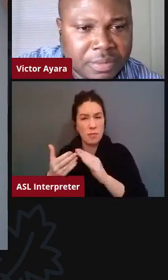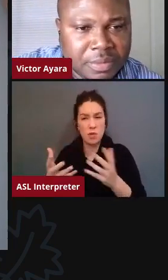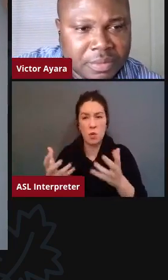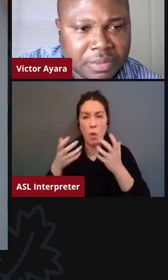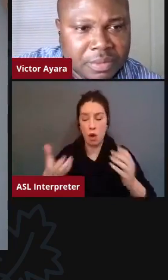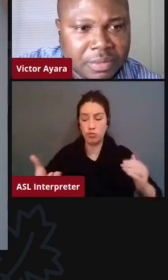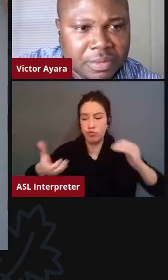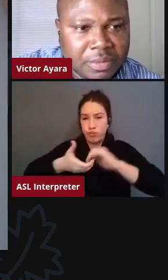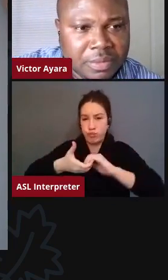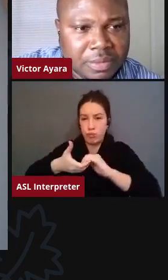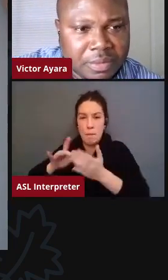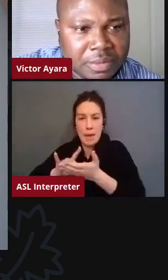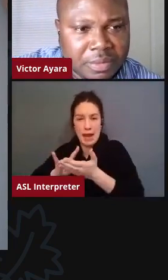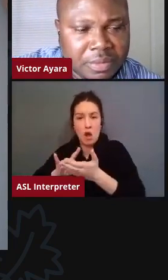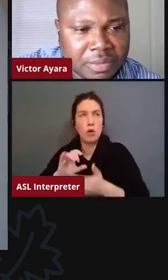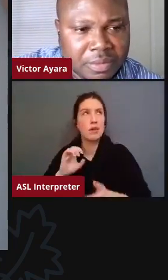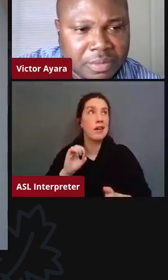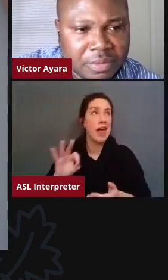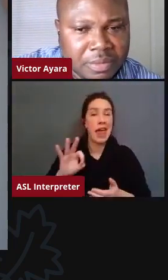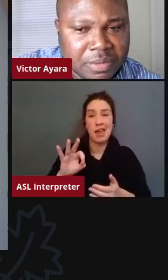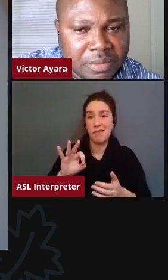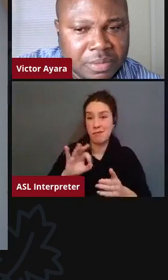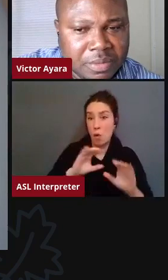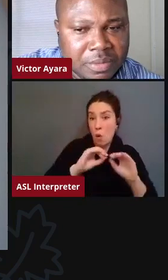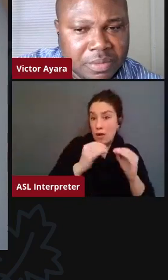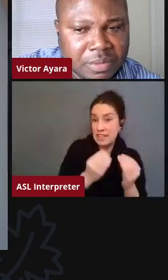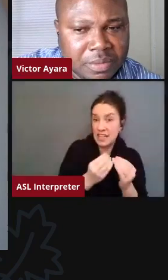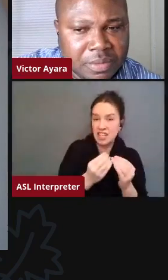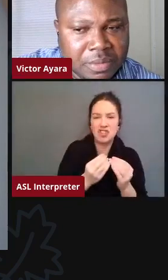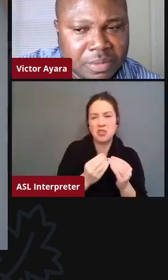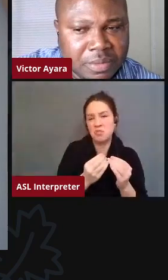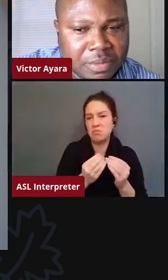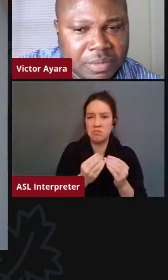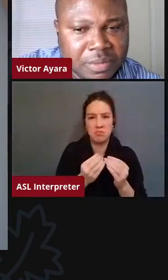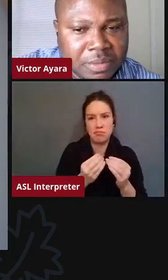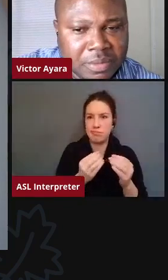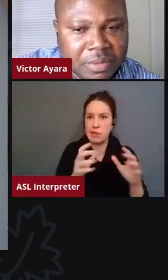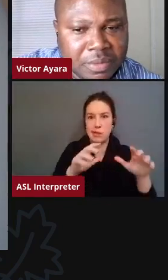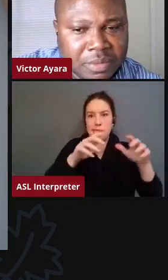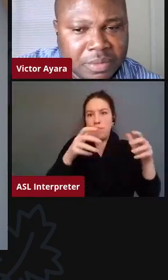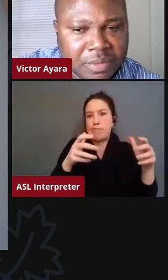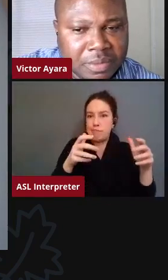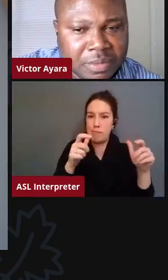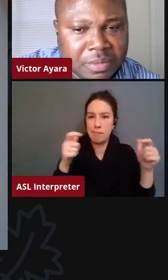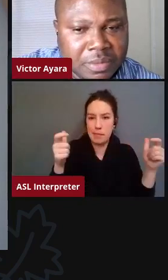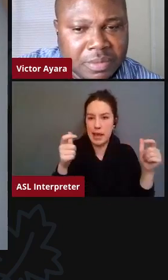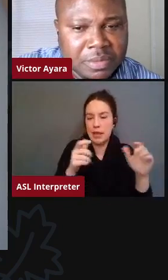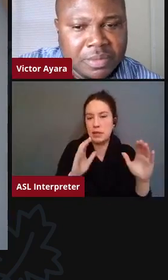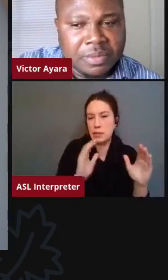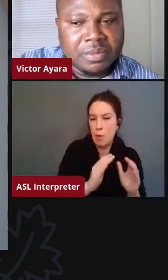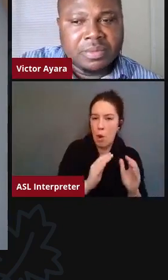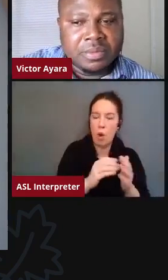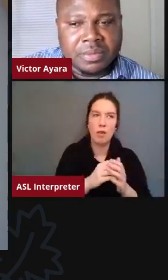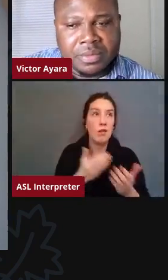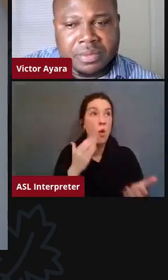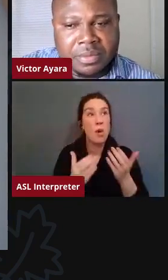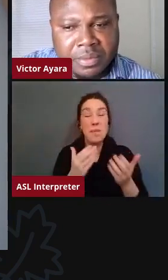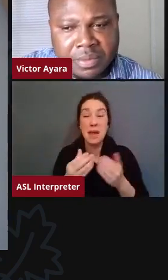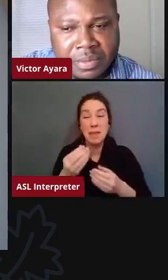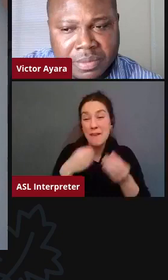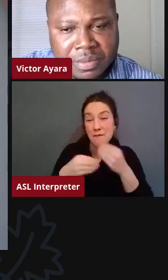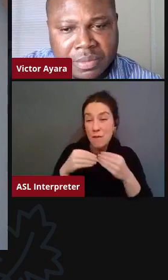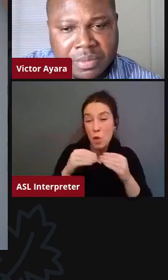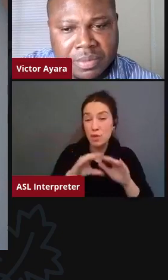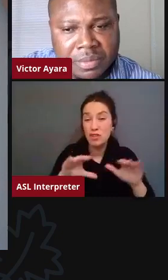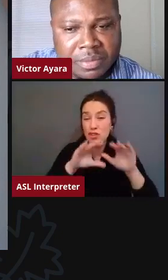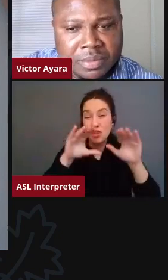community organization that only does things like food shelves, a lot of people are helping out with like weekend cookouts or things